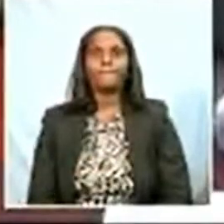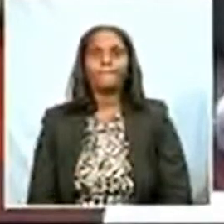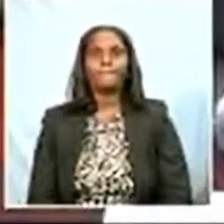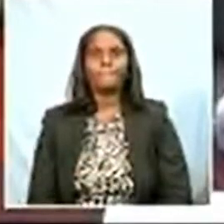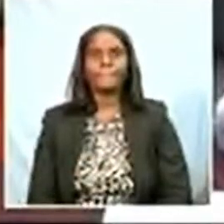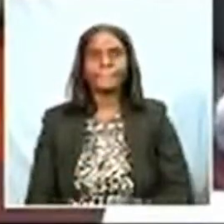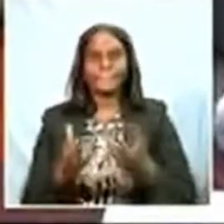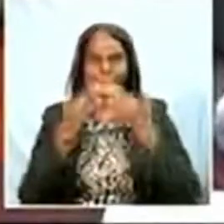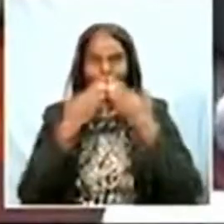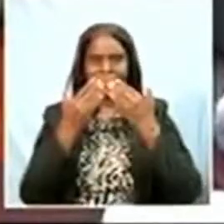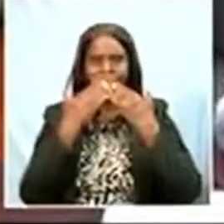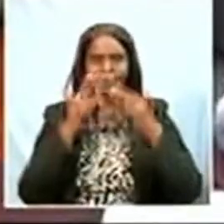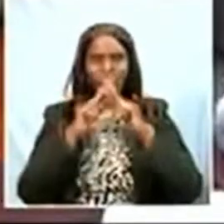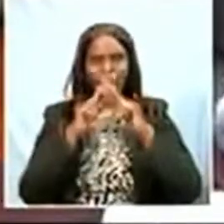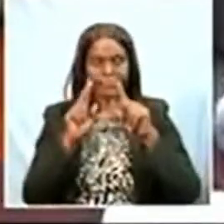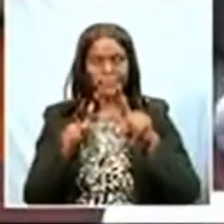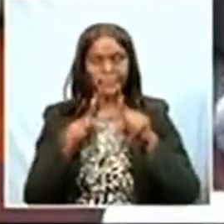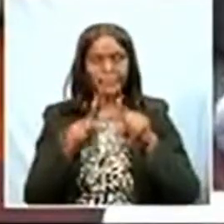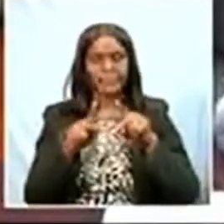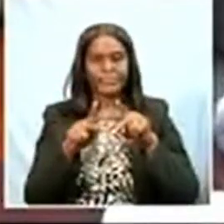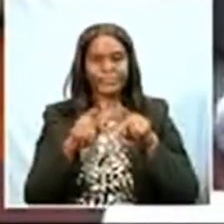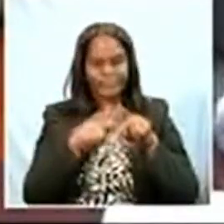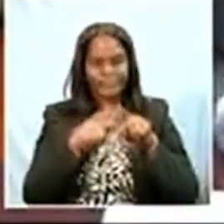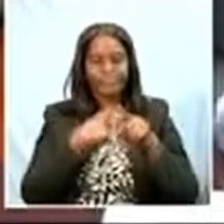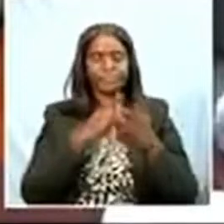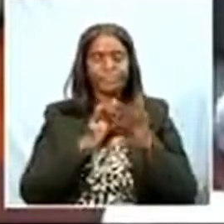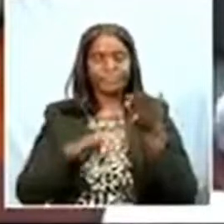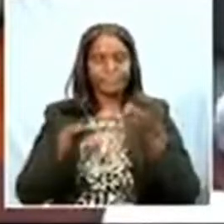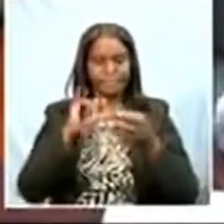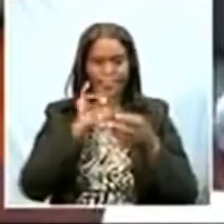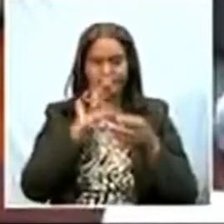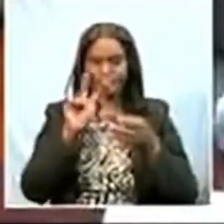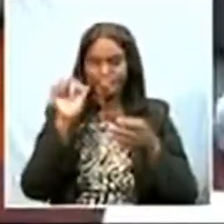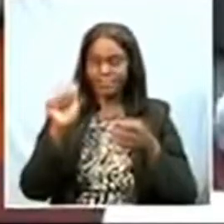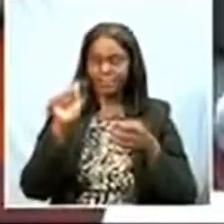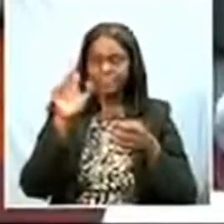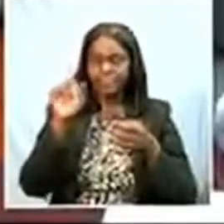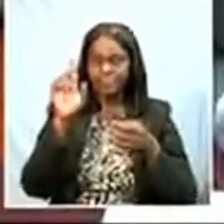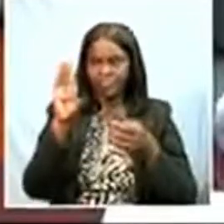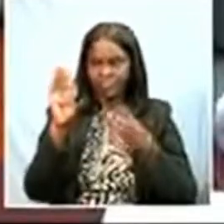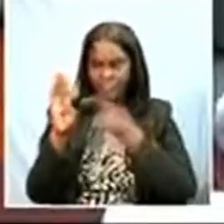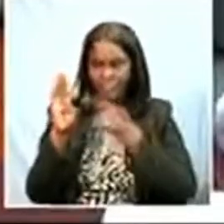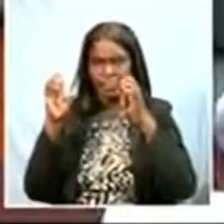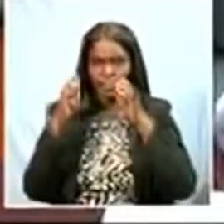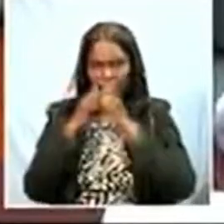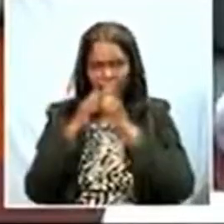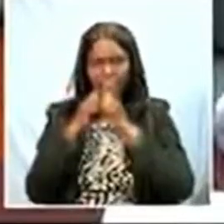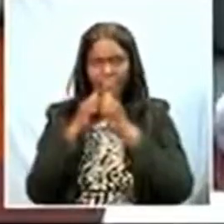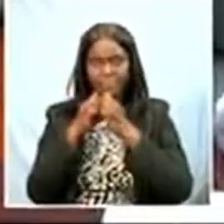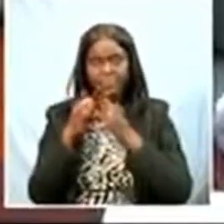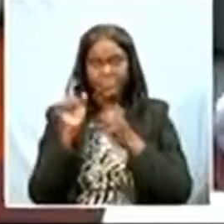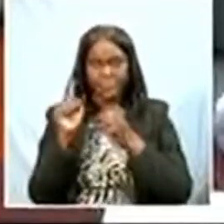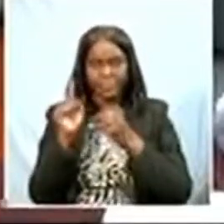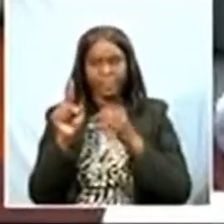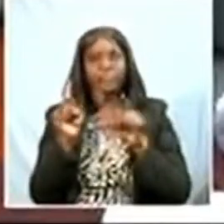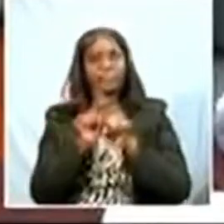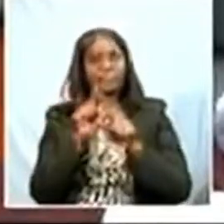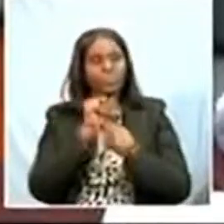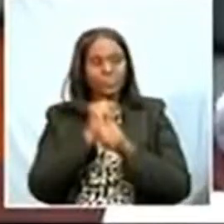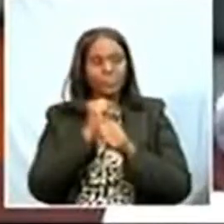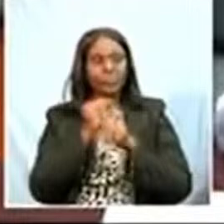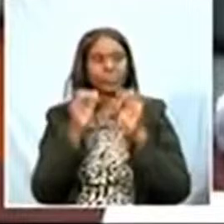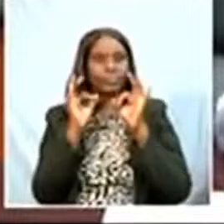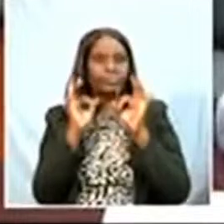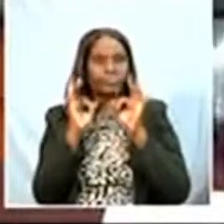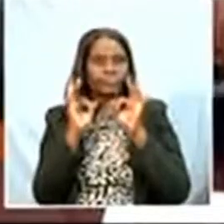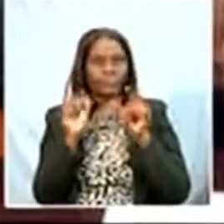Thank you, Chair. Chair, I want to believe that the African Development Banking is actually doing quite well,